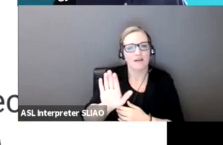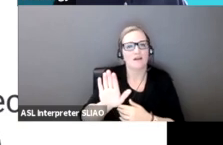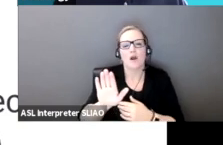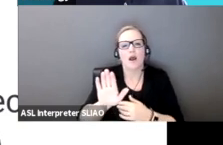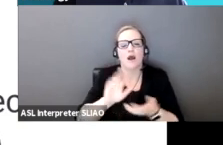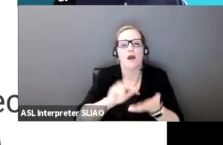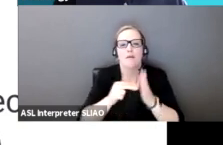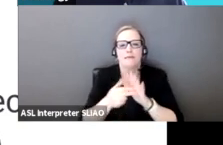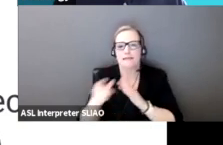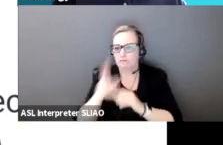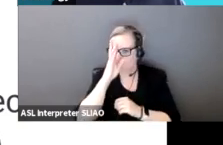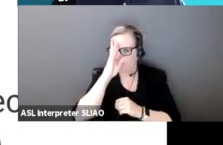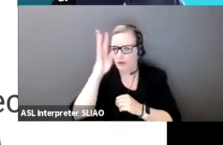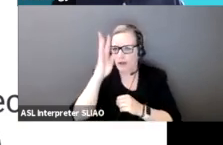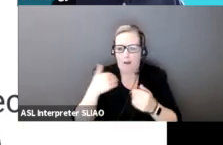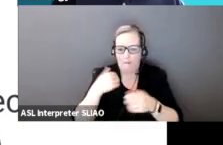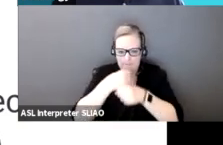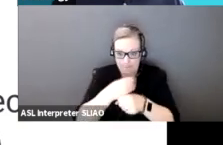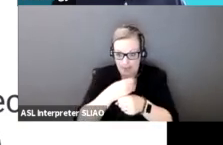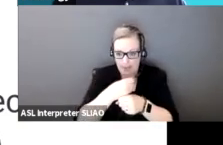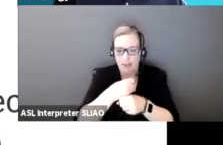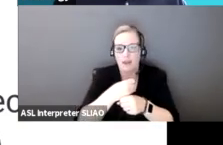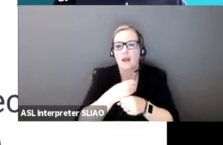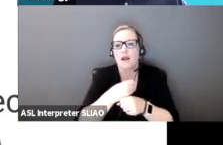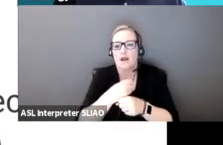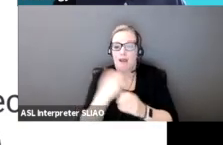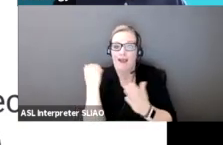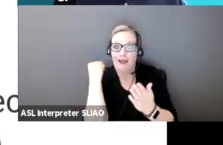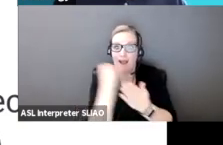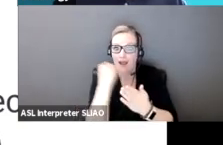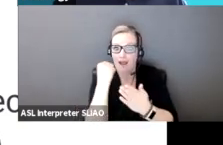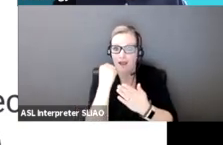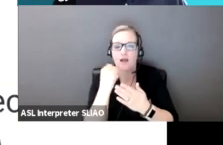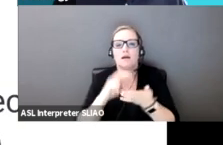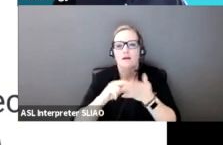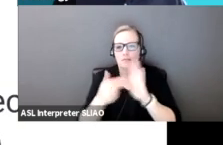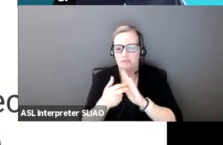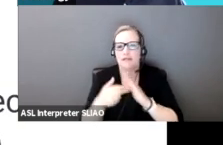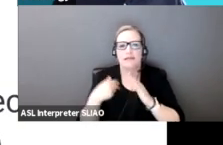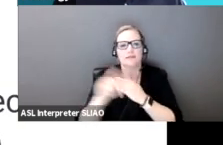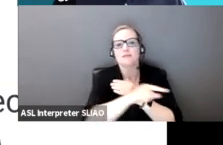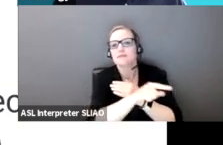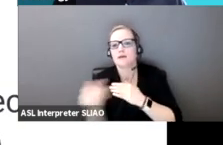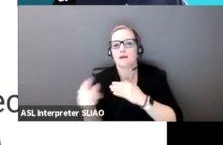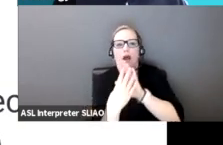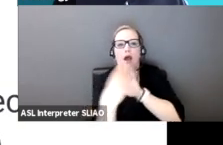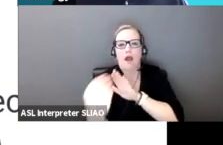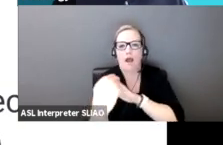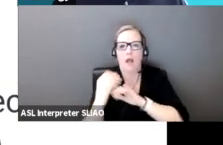someone or to govern the use of something. It doesn't mean that you own or can walk away with